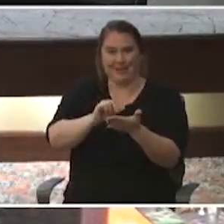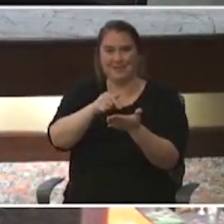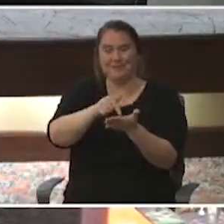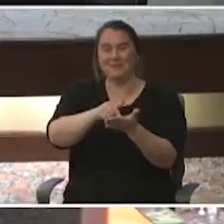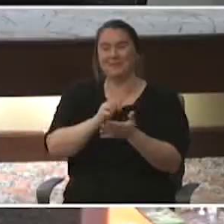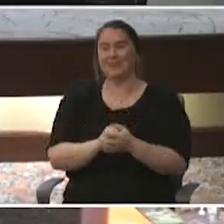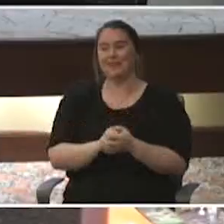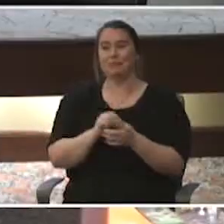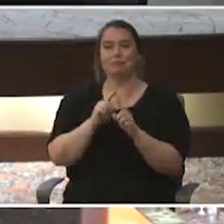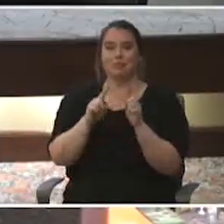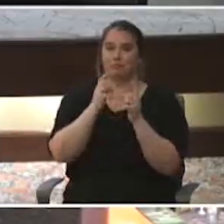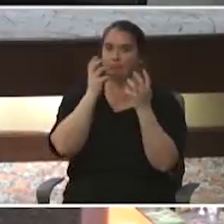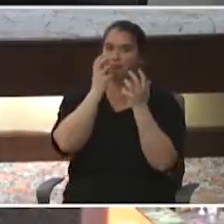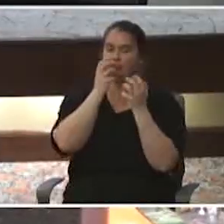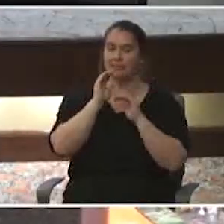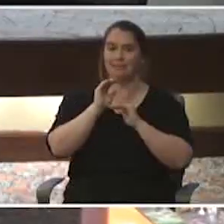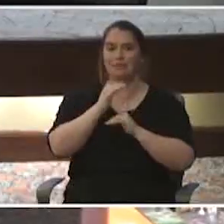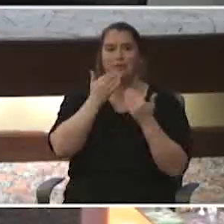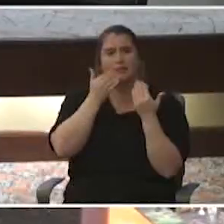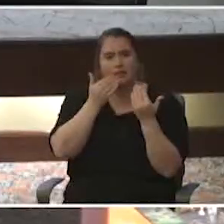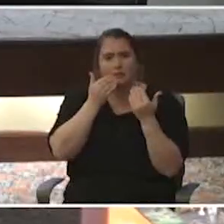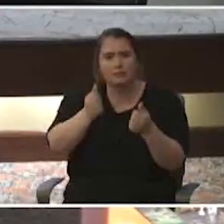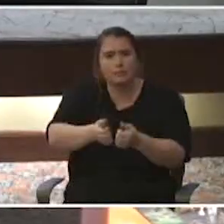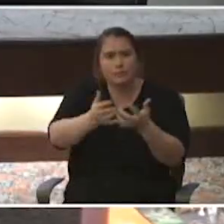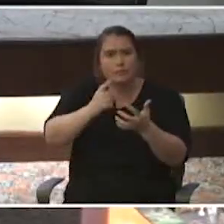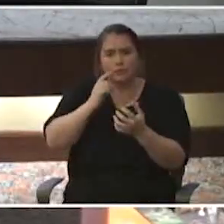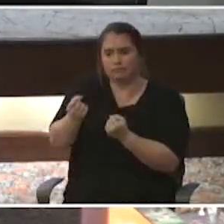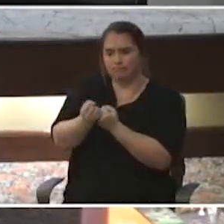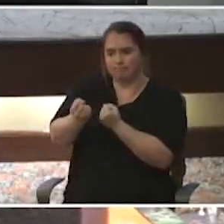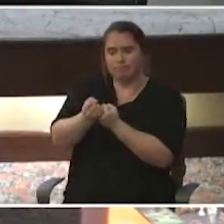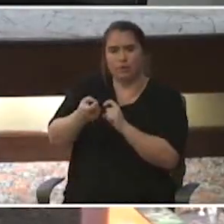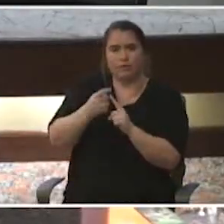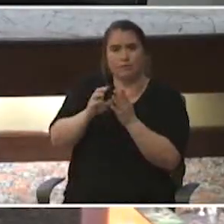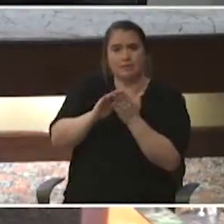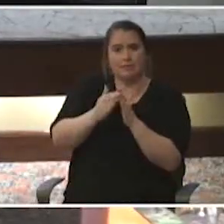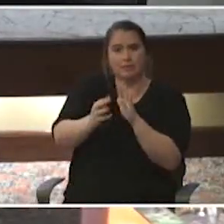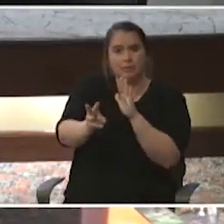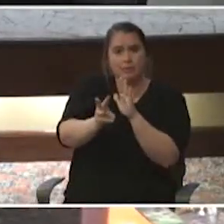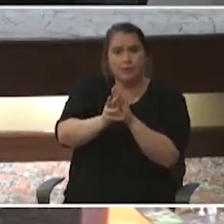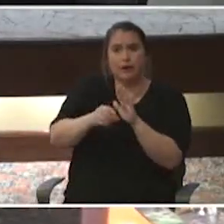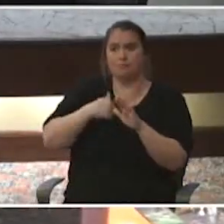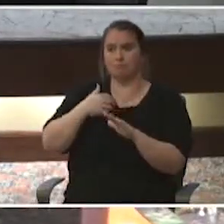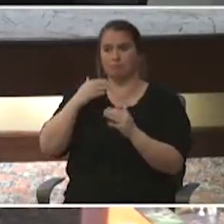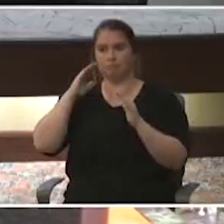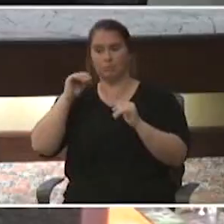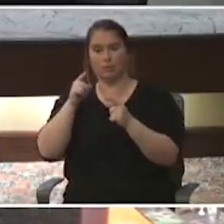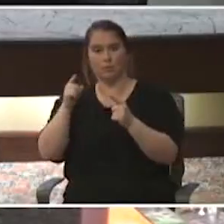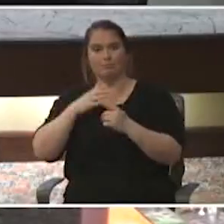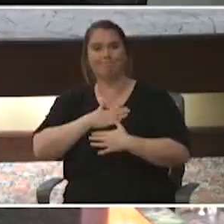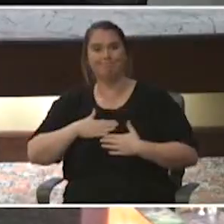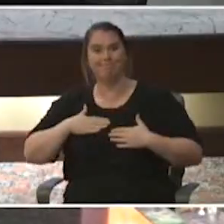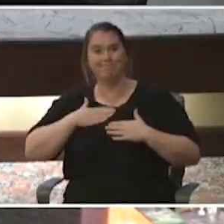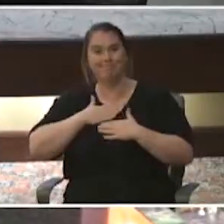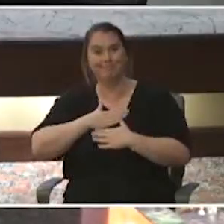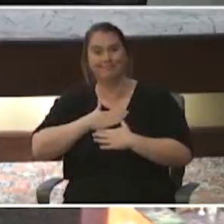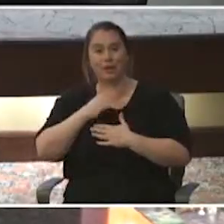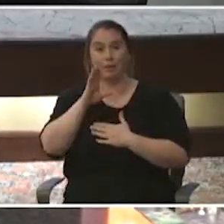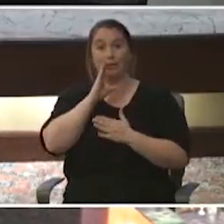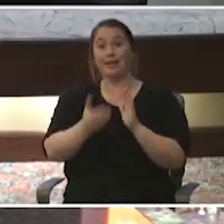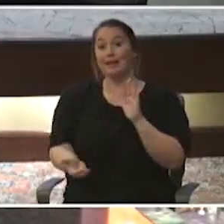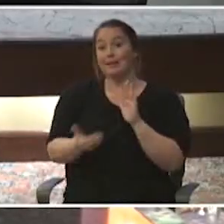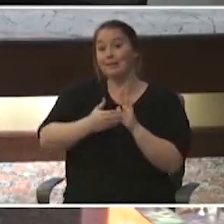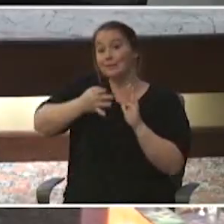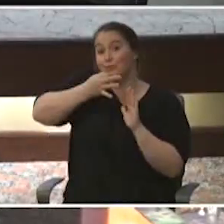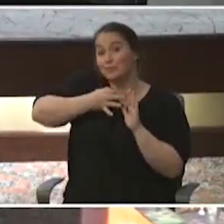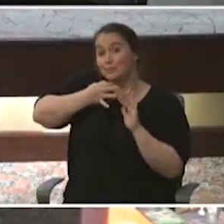But it was an amazing, thank you so much for our support from the city of Waco. I hope you all had a great time, and we'll do it again